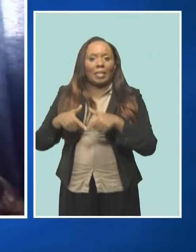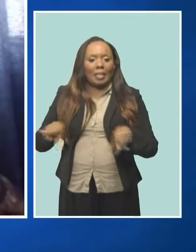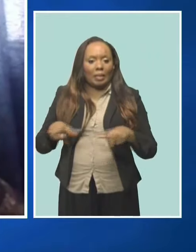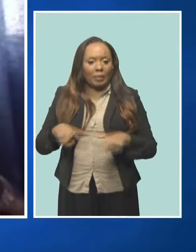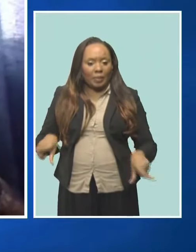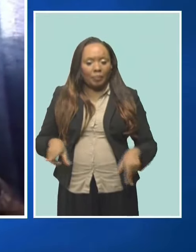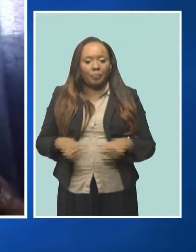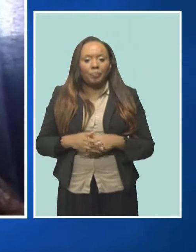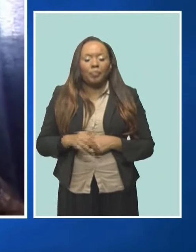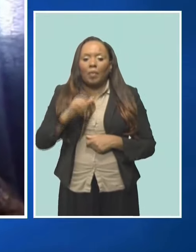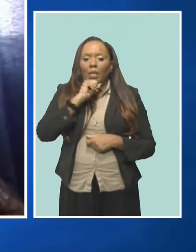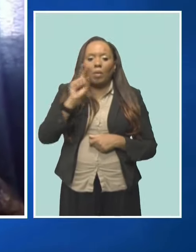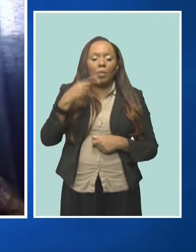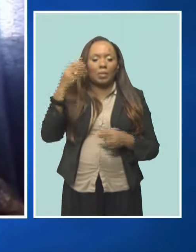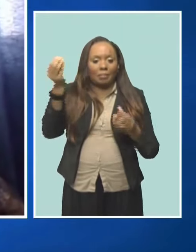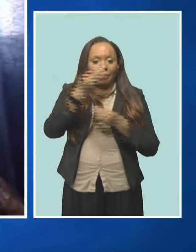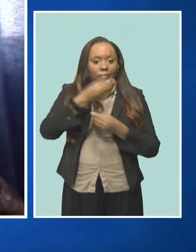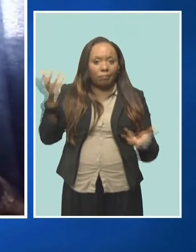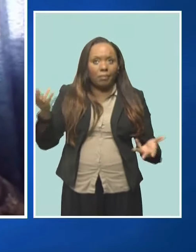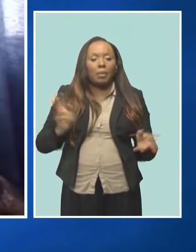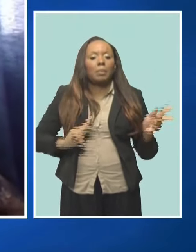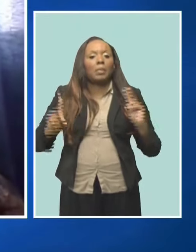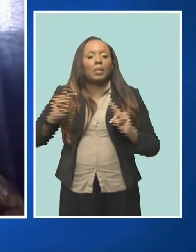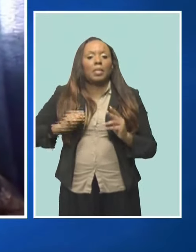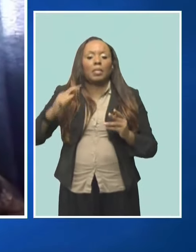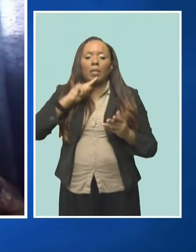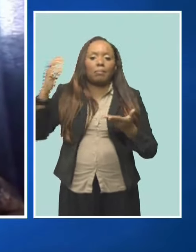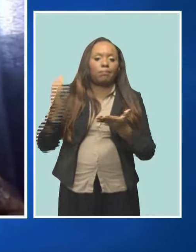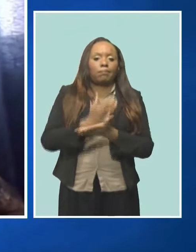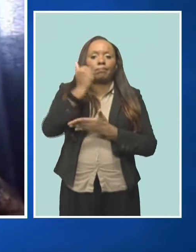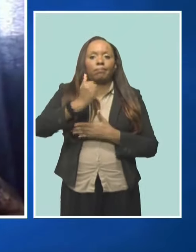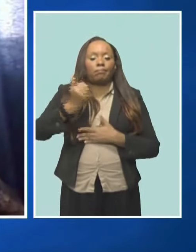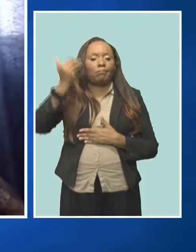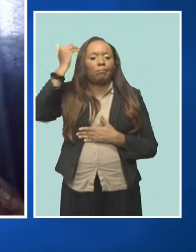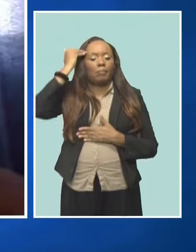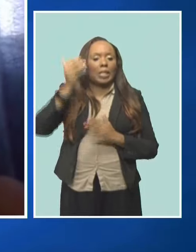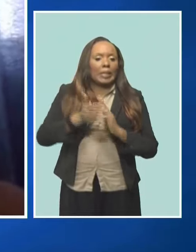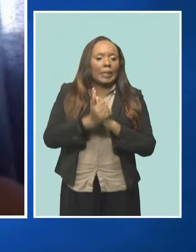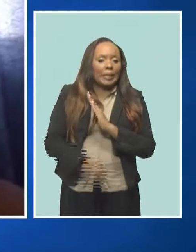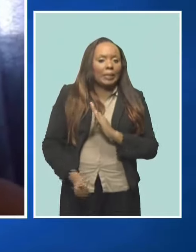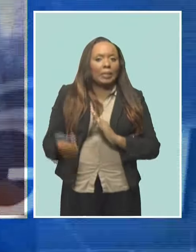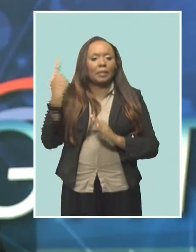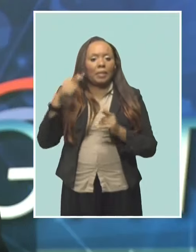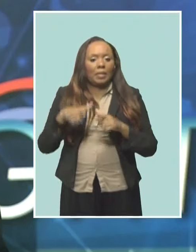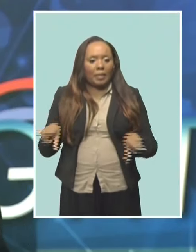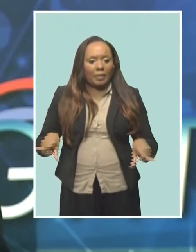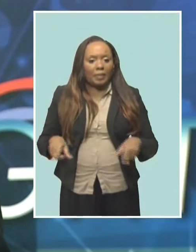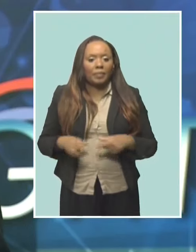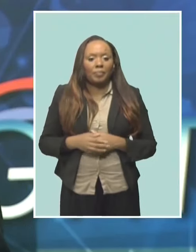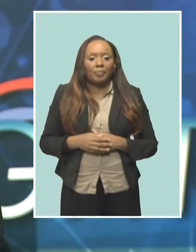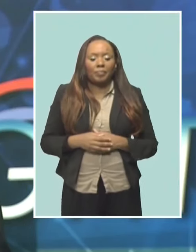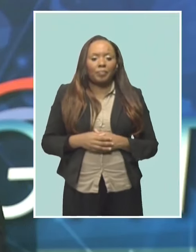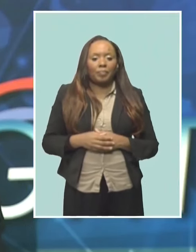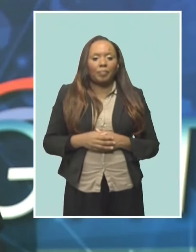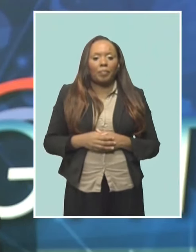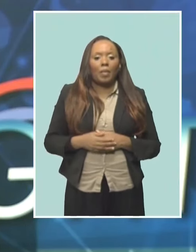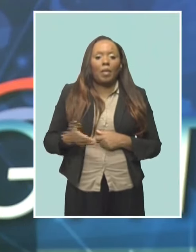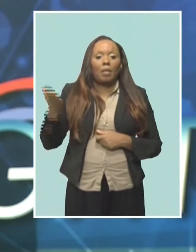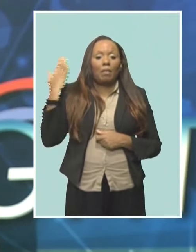giving information so persons can gain greater proficiency in their language. Former Member